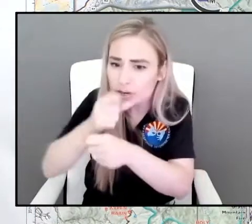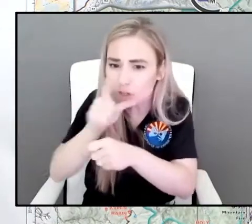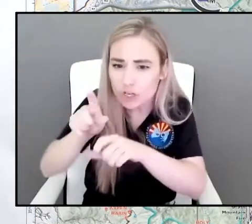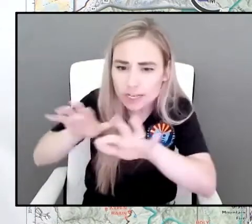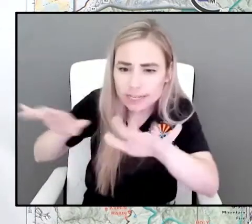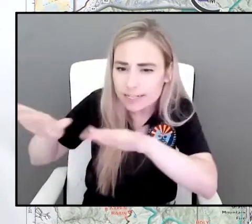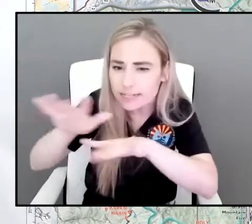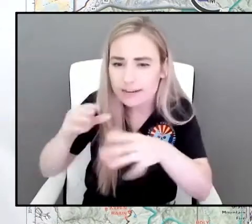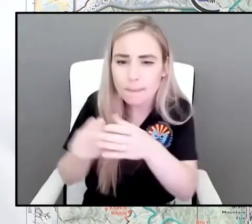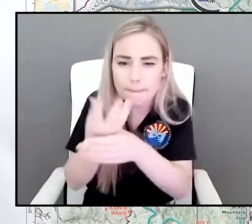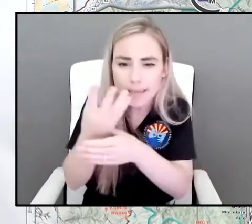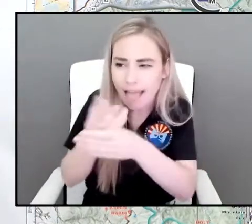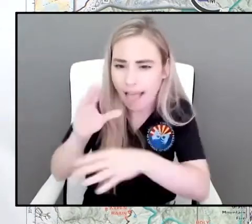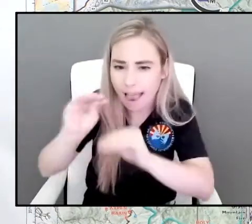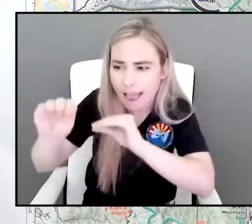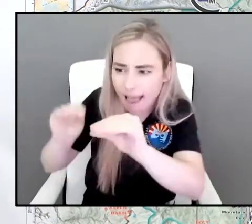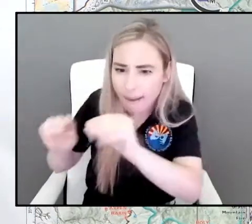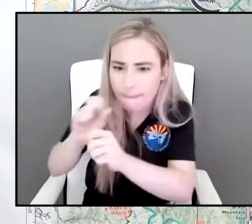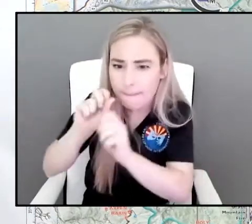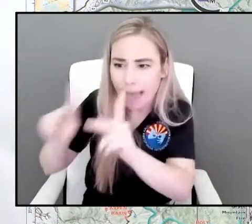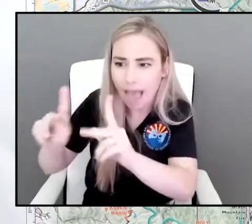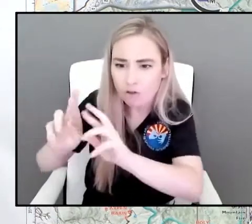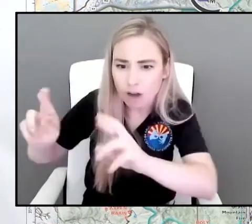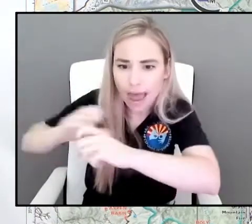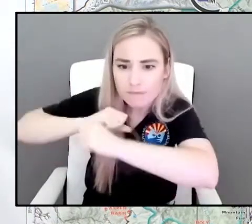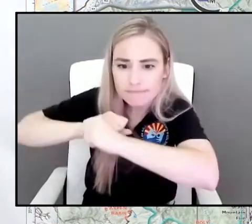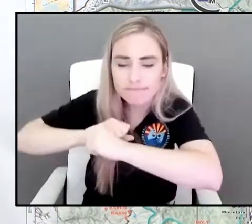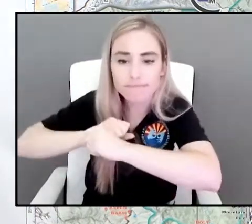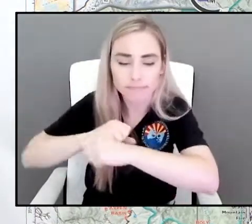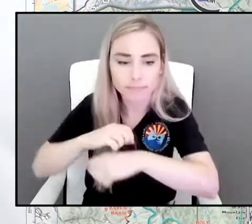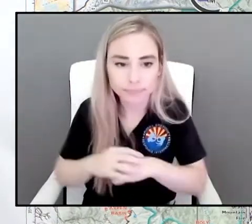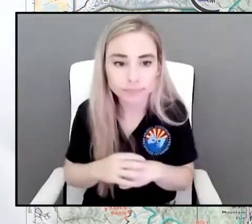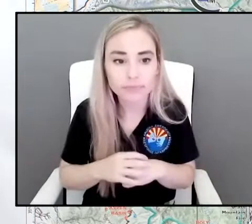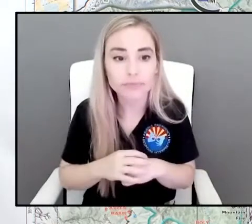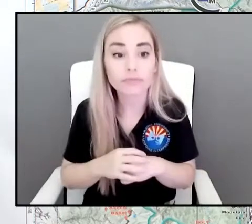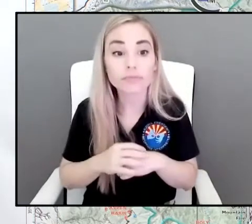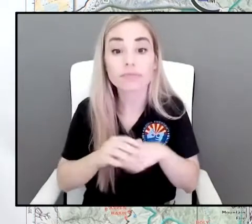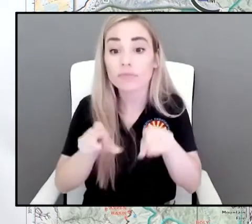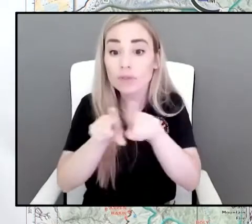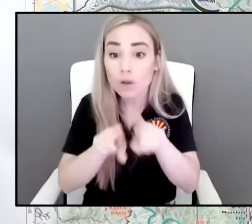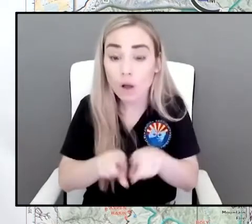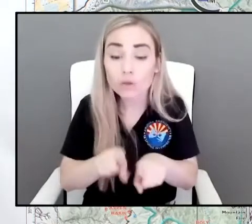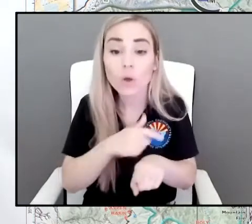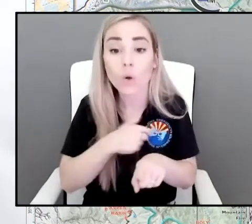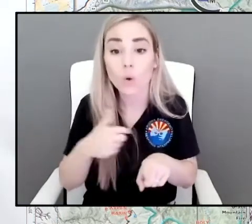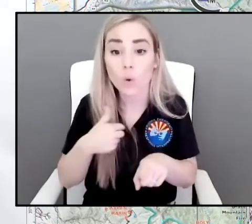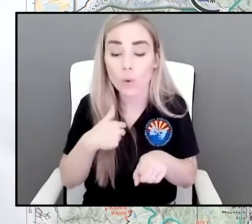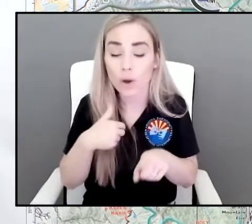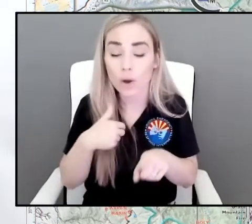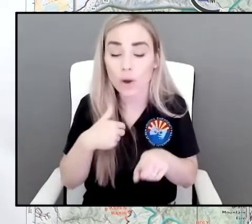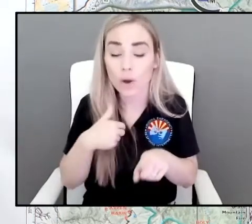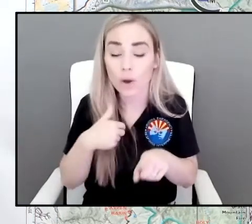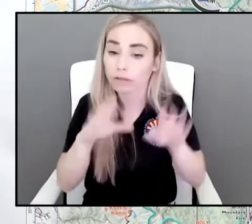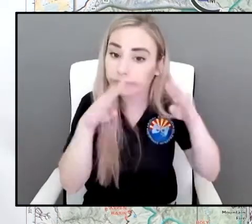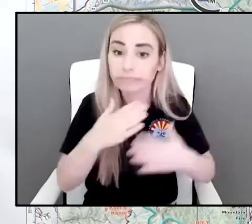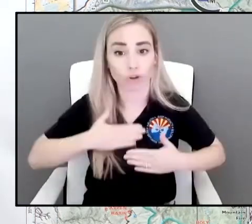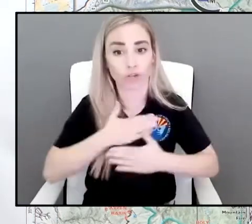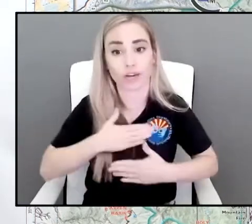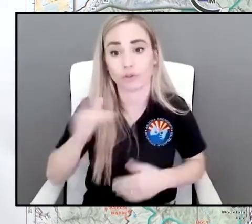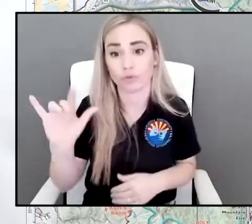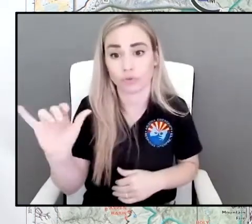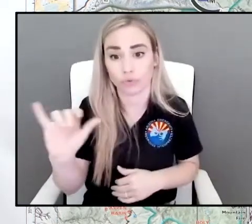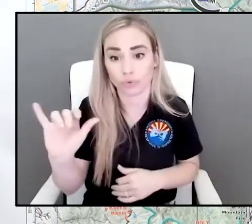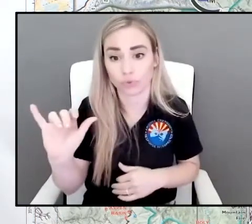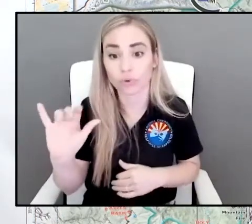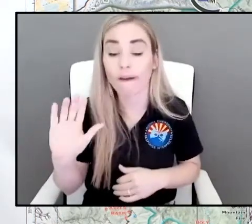our mountainsides. We also have a lot of activities going on in terms of recreation. All of our facilities that were in